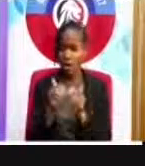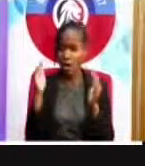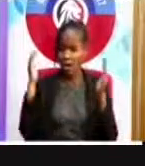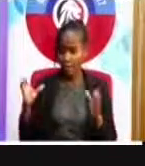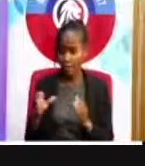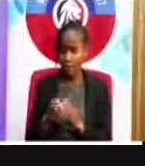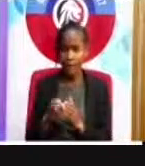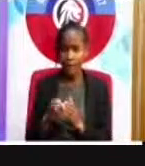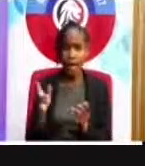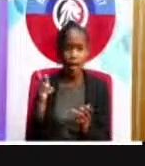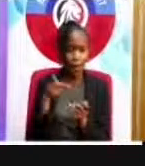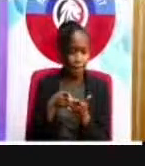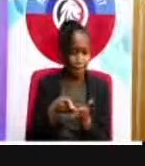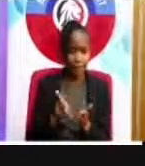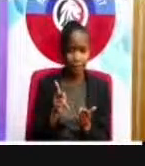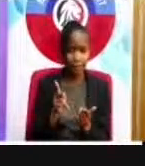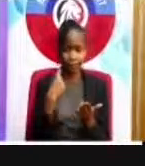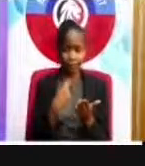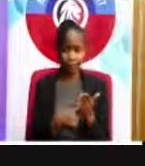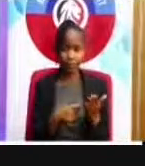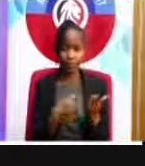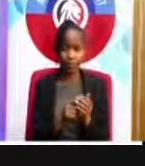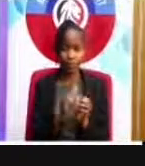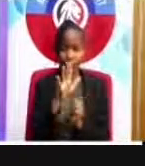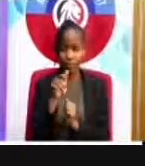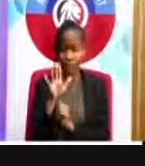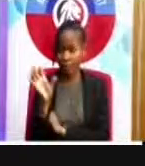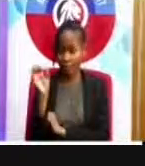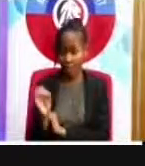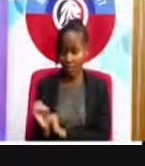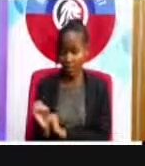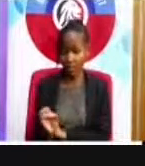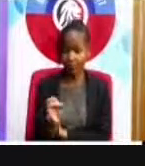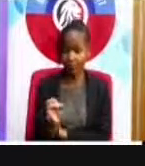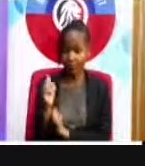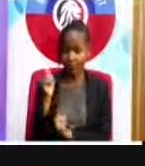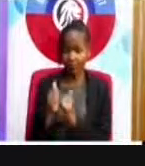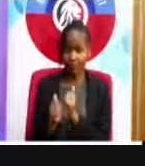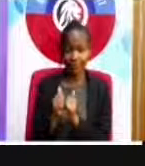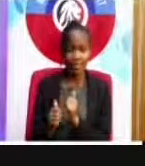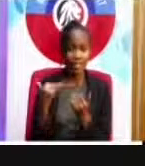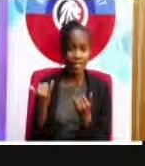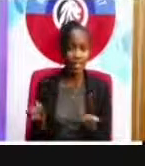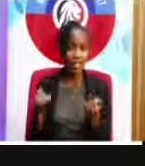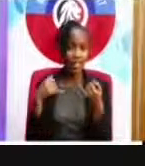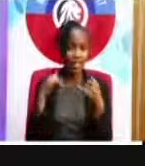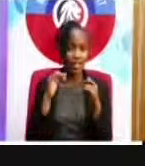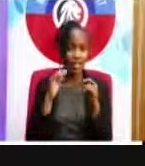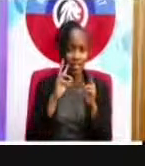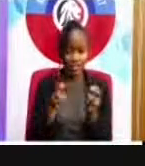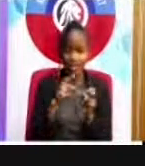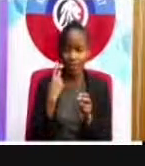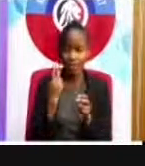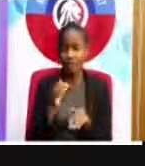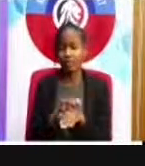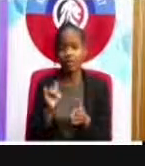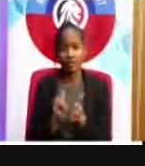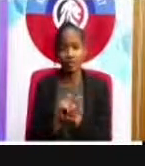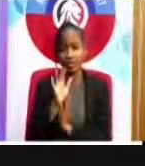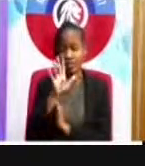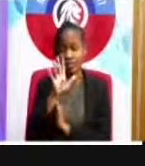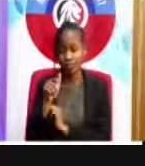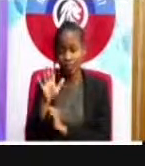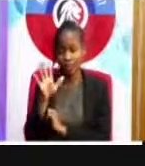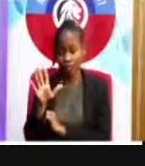of 12.5%. And now the issue is who must get that 12.5%?